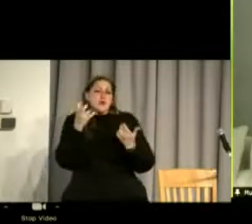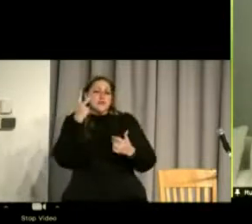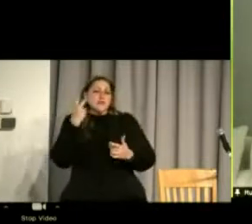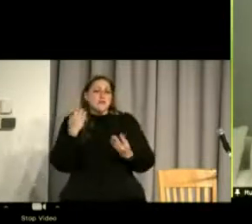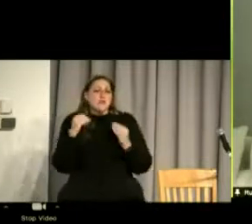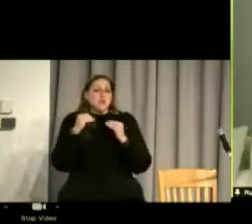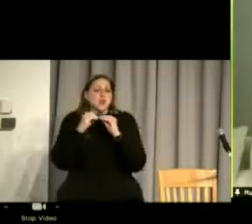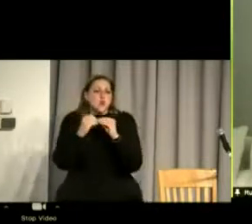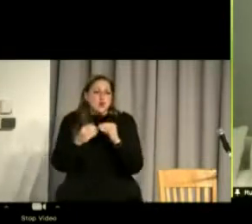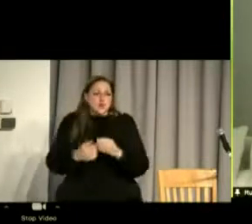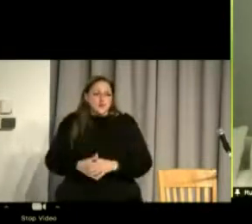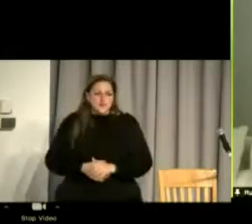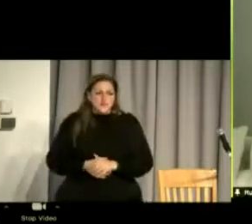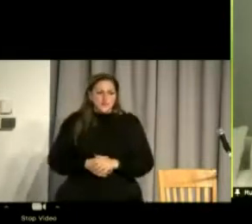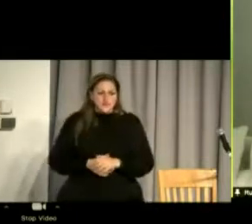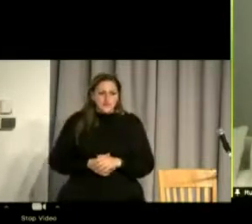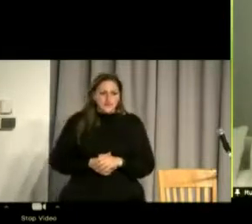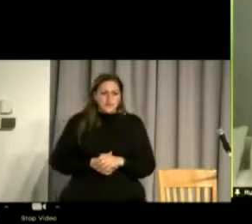want to see a whole lot more.